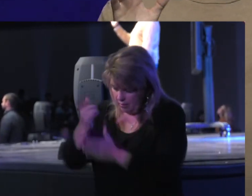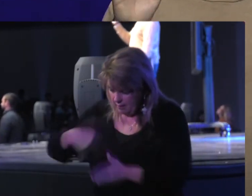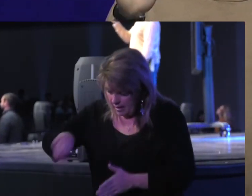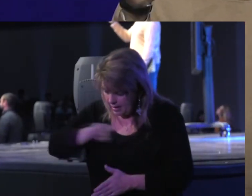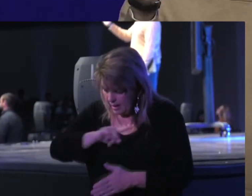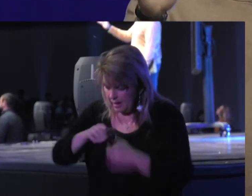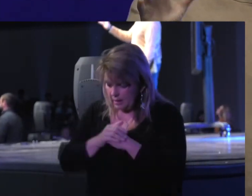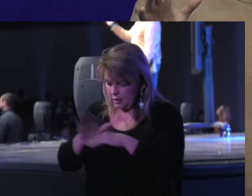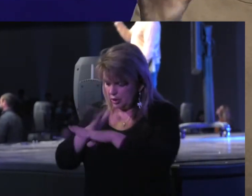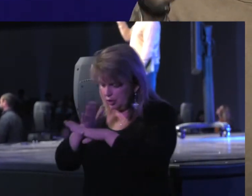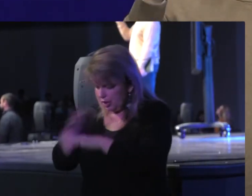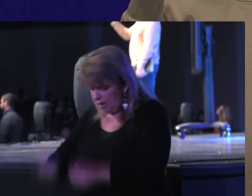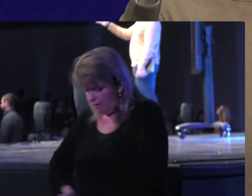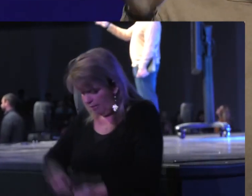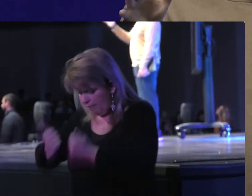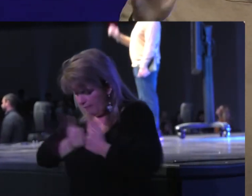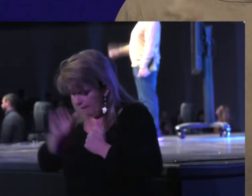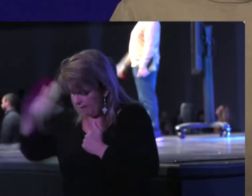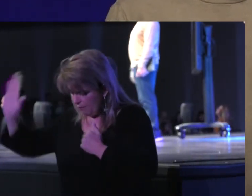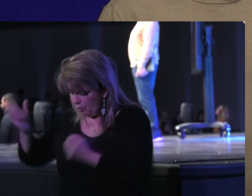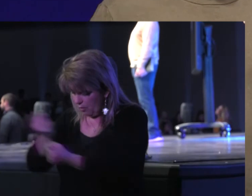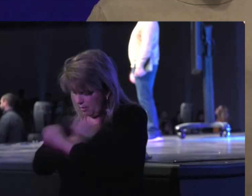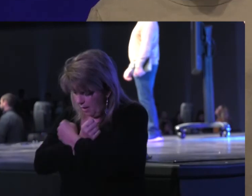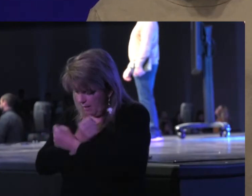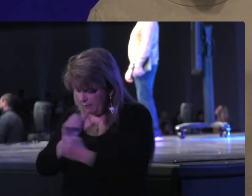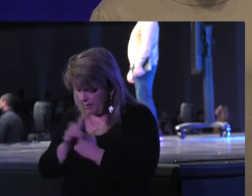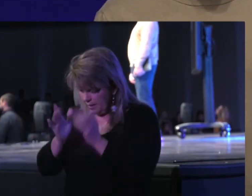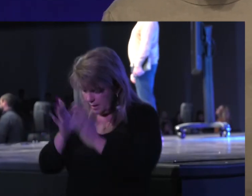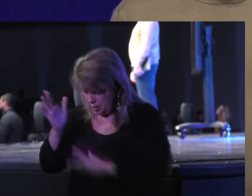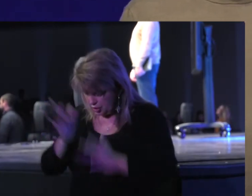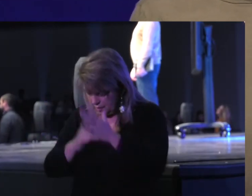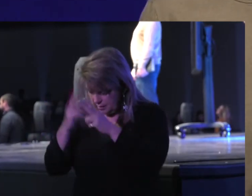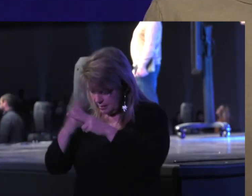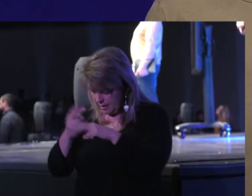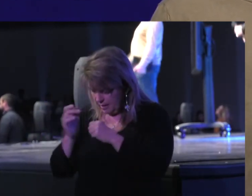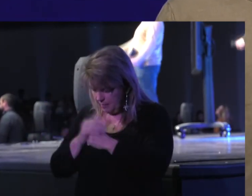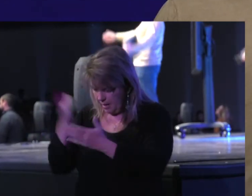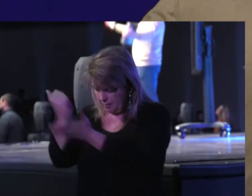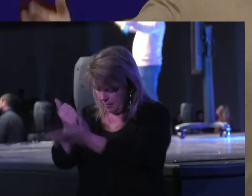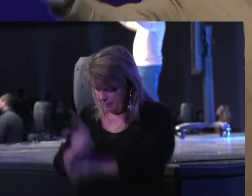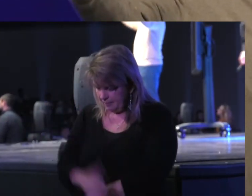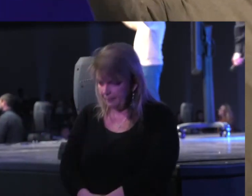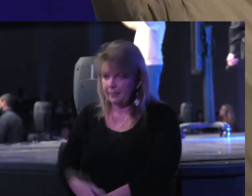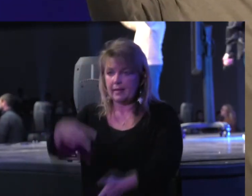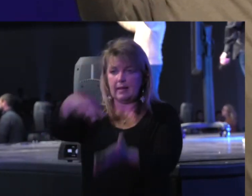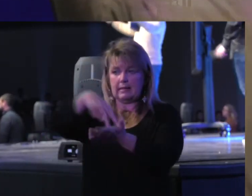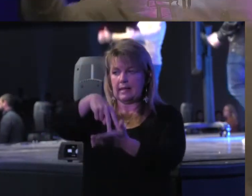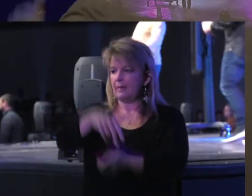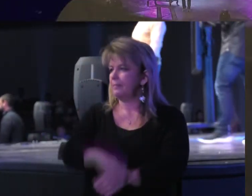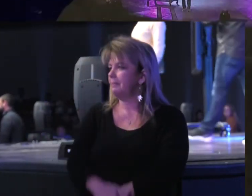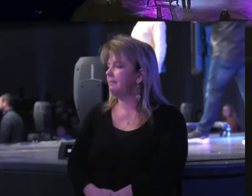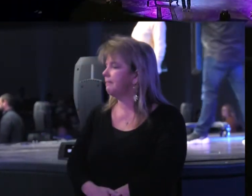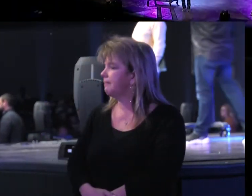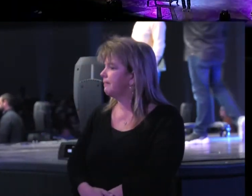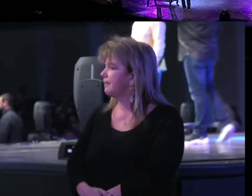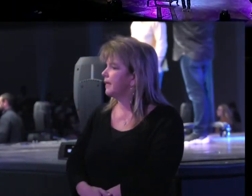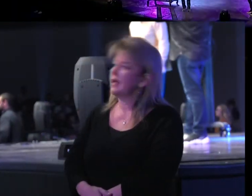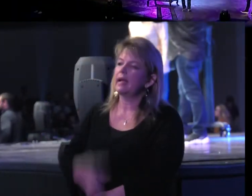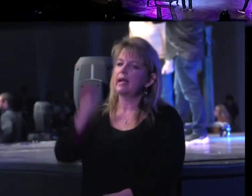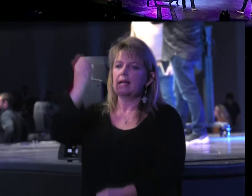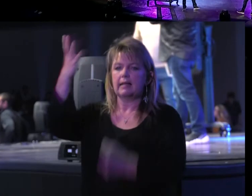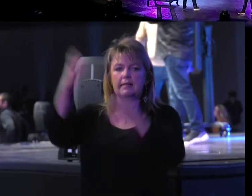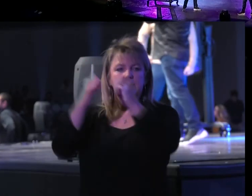share and live your love. In Jesus' name, amen. Let's stand. Let's sing